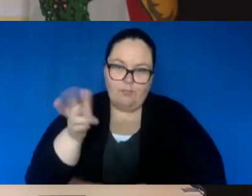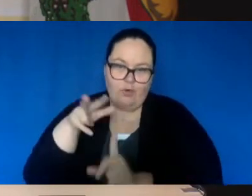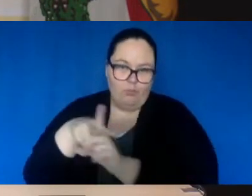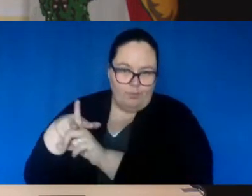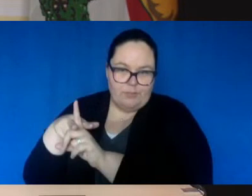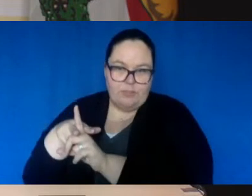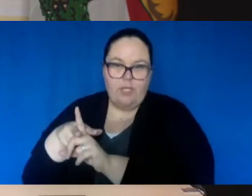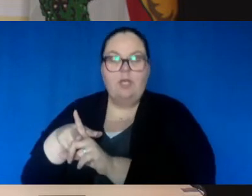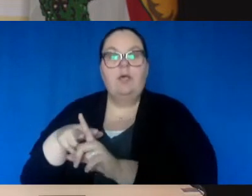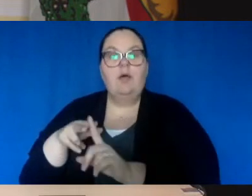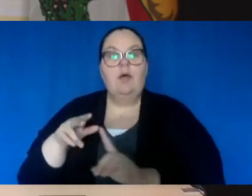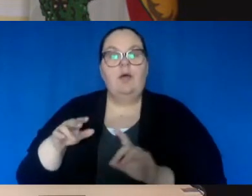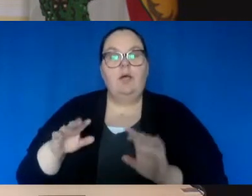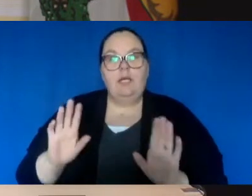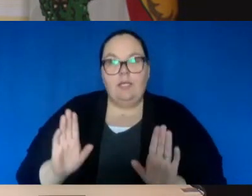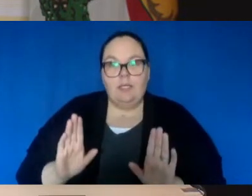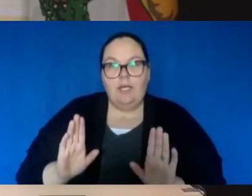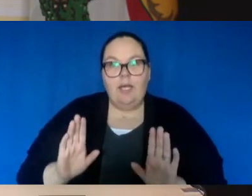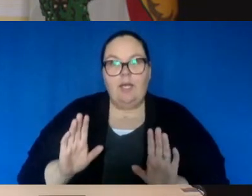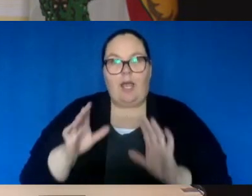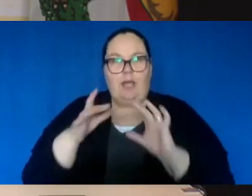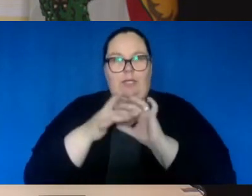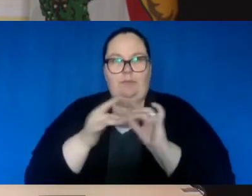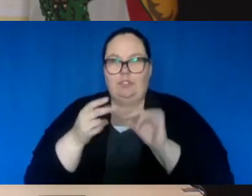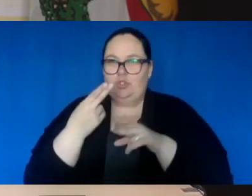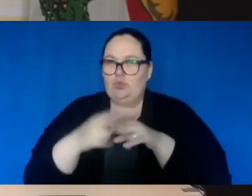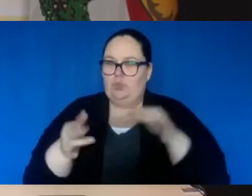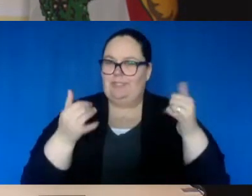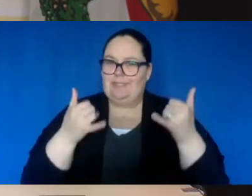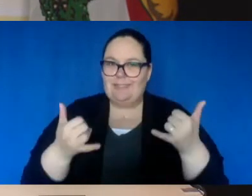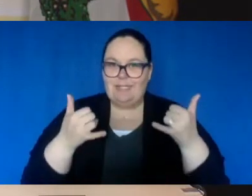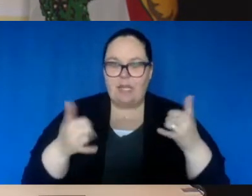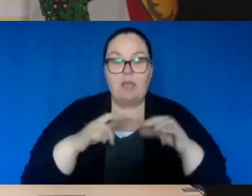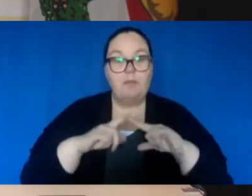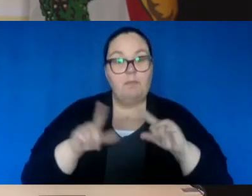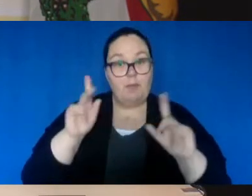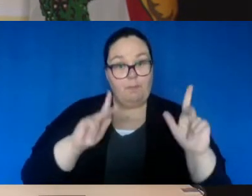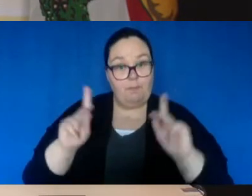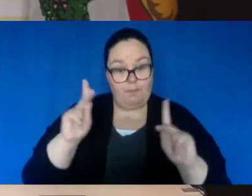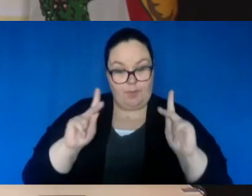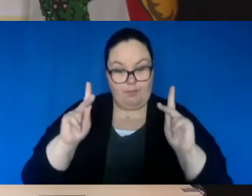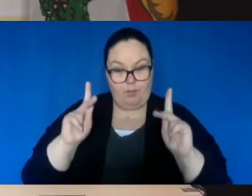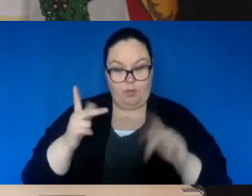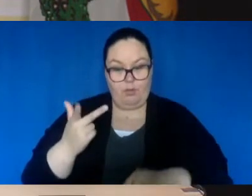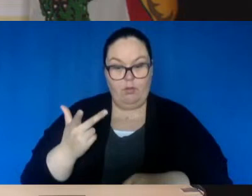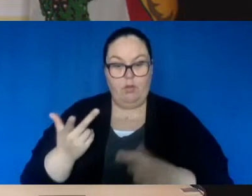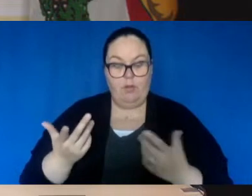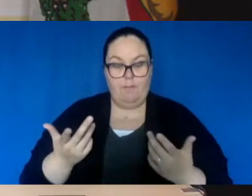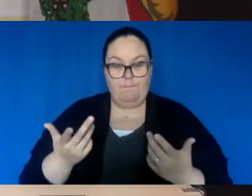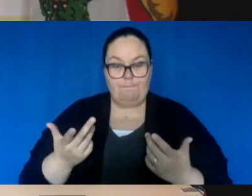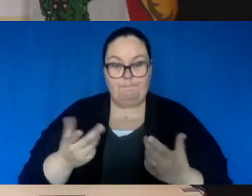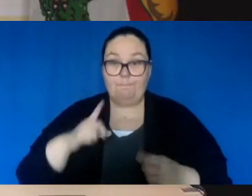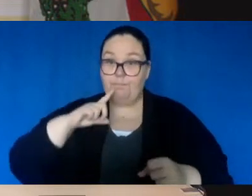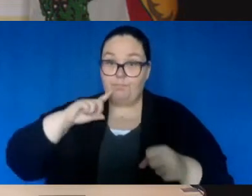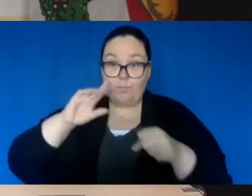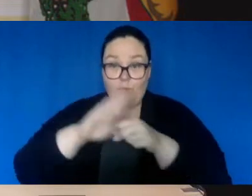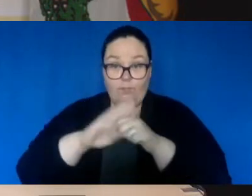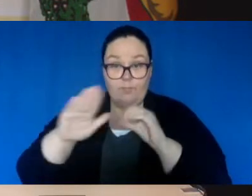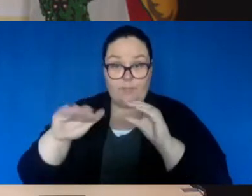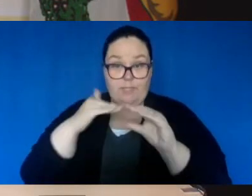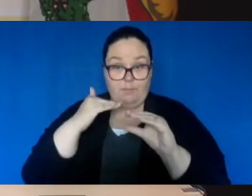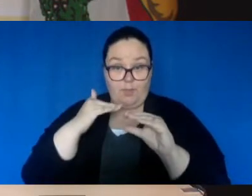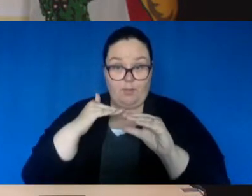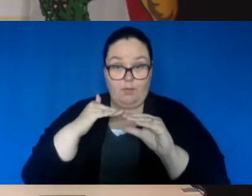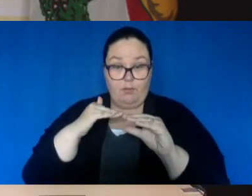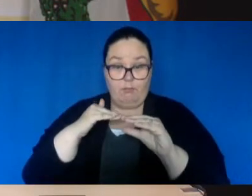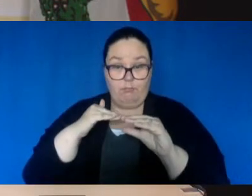that people can, I mentioned briefly in my notes today, when people have received their confirmation notification